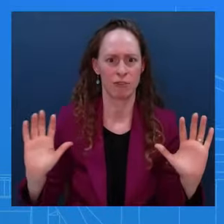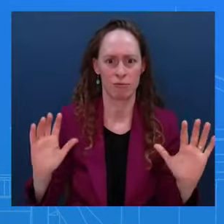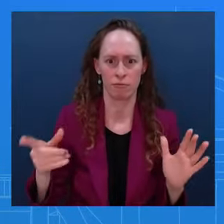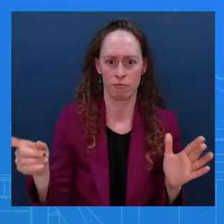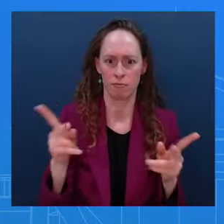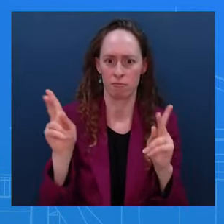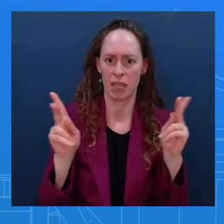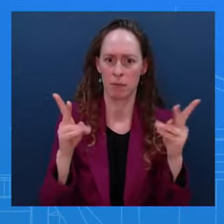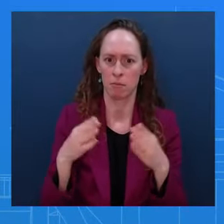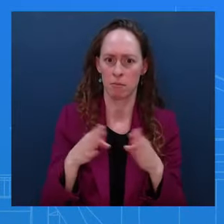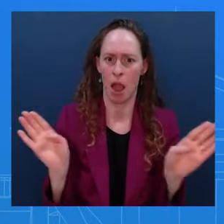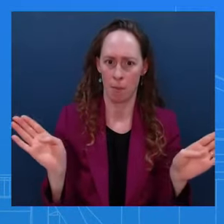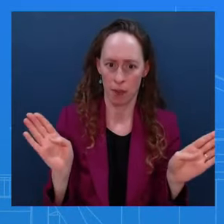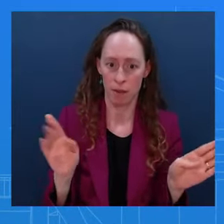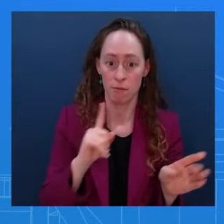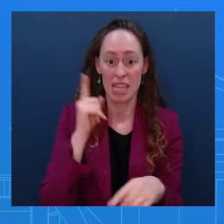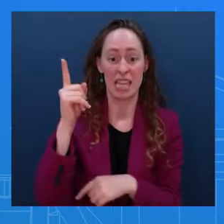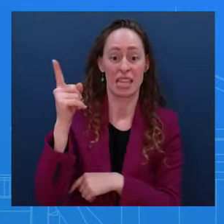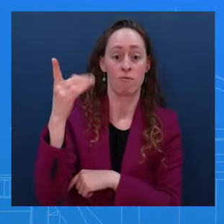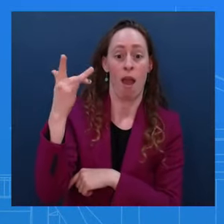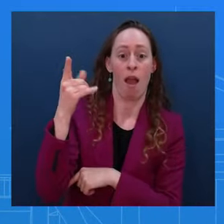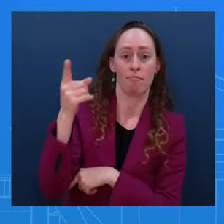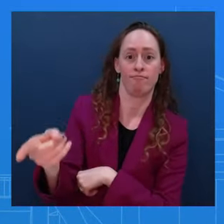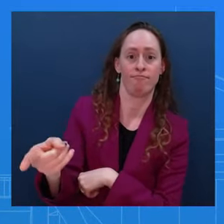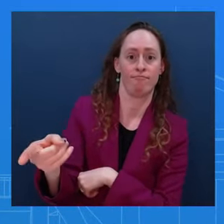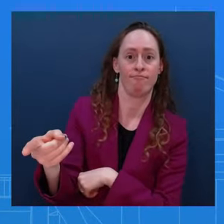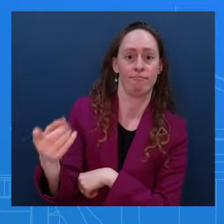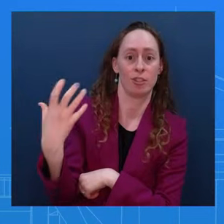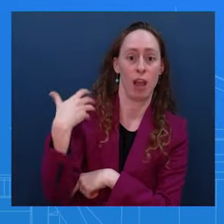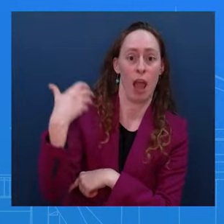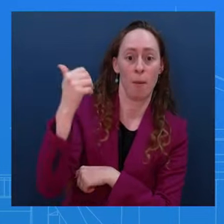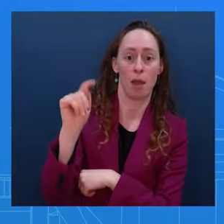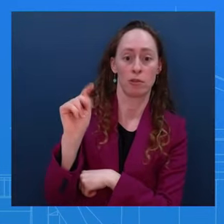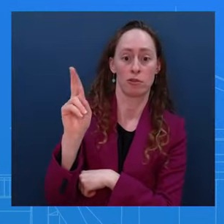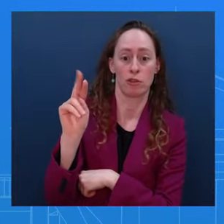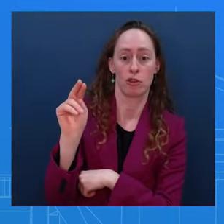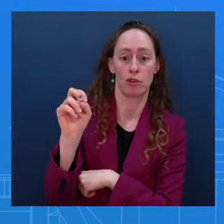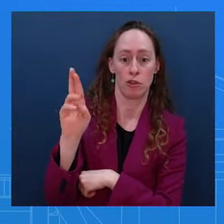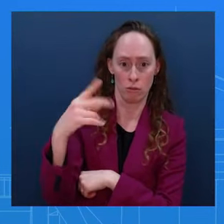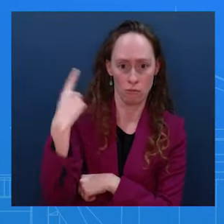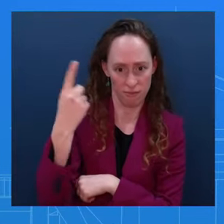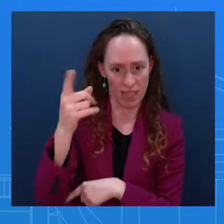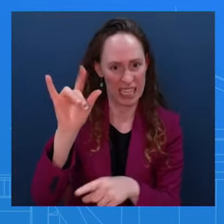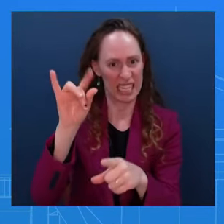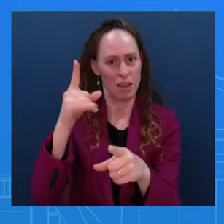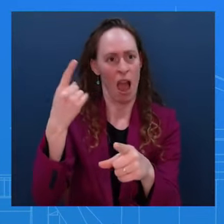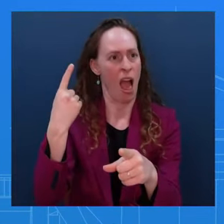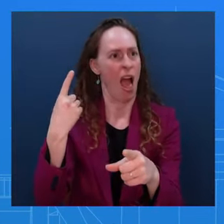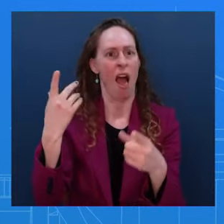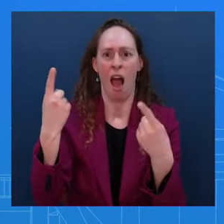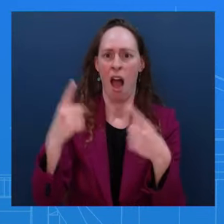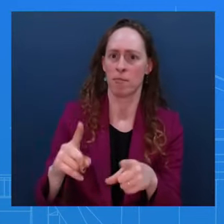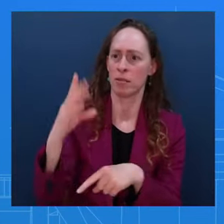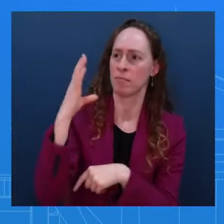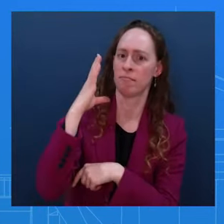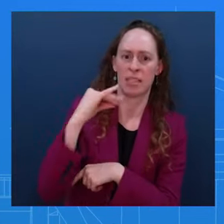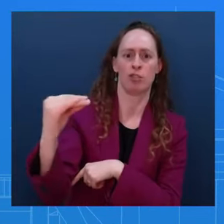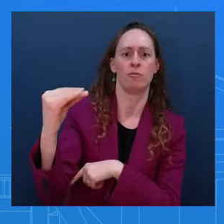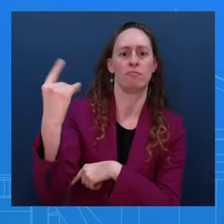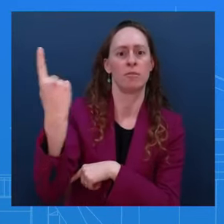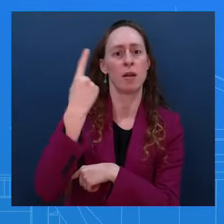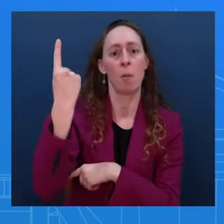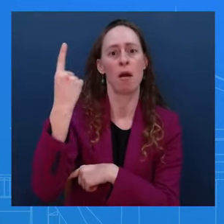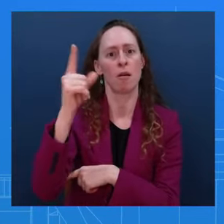ever had a situation before where a chairman of an intelligence committee has disclosed publicly information of this